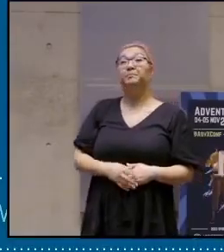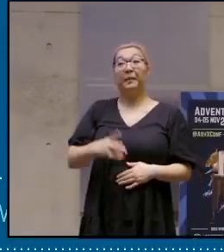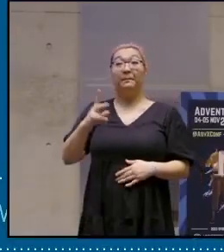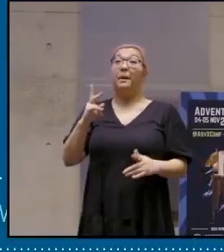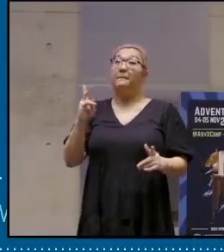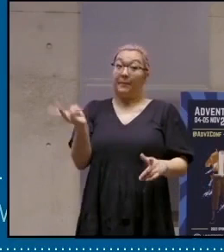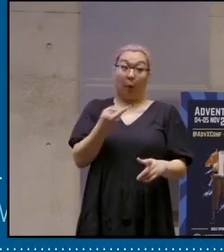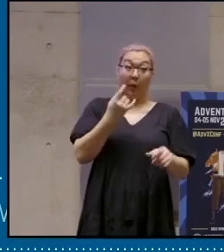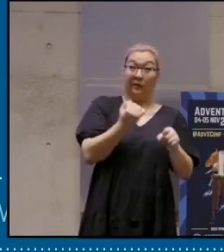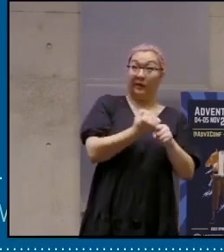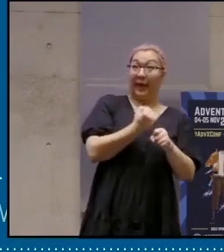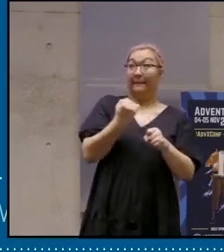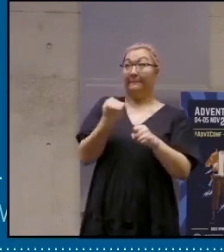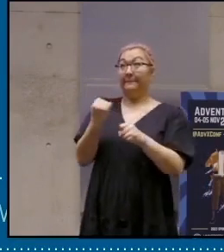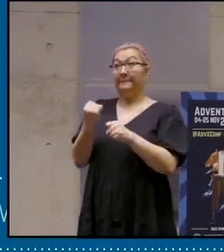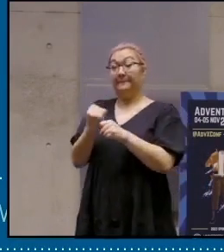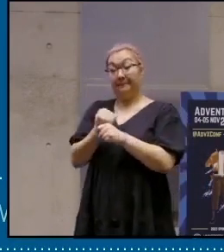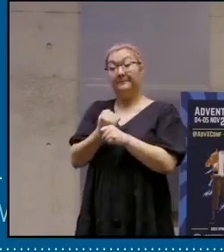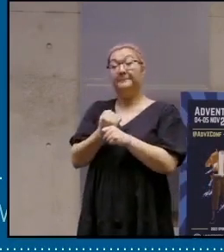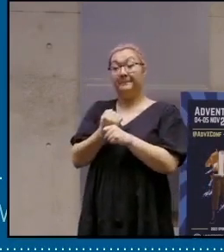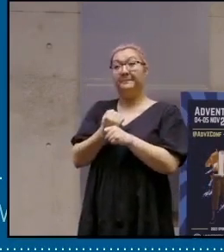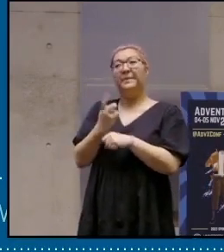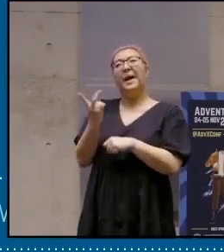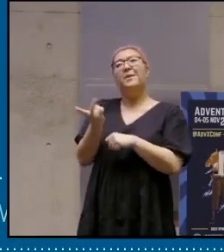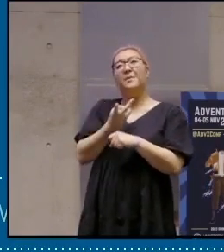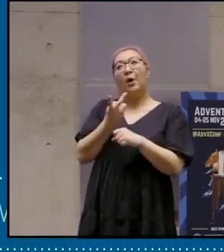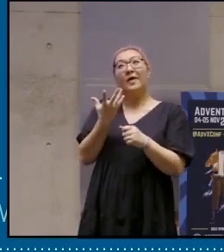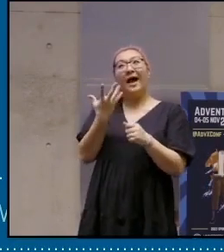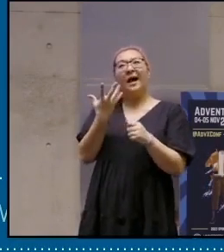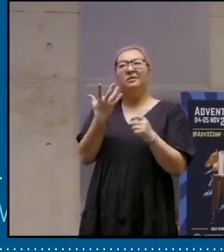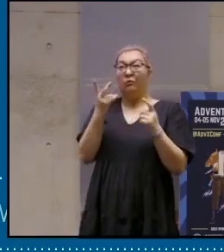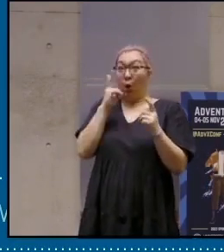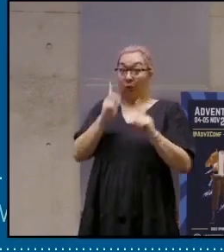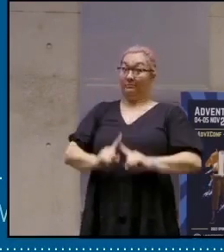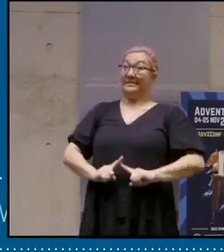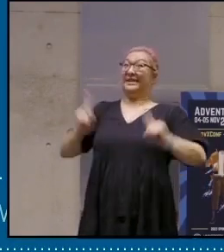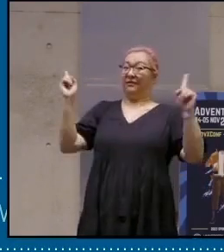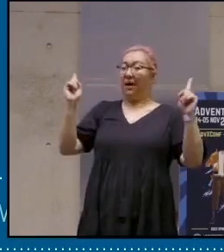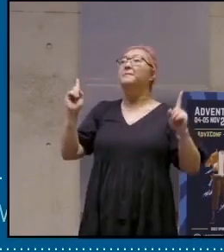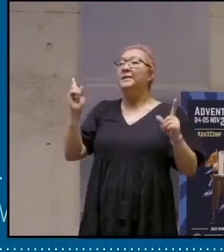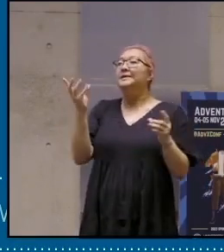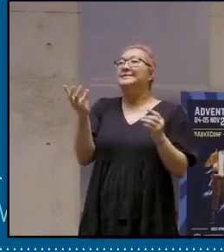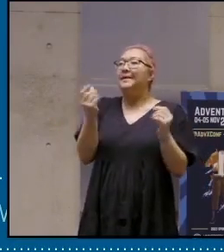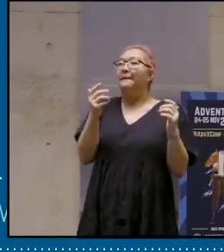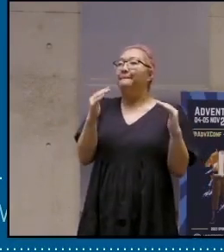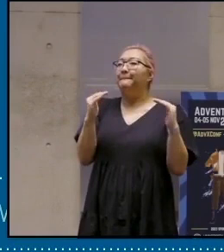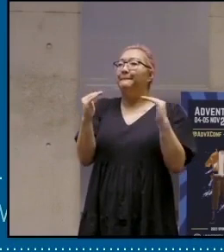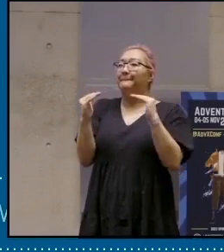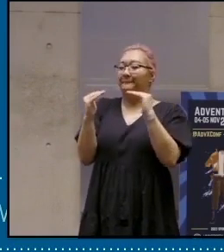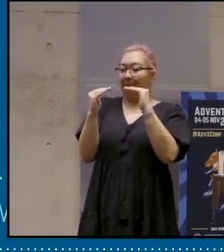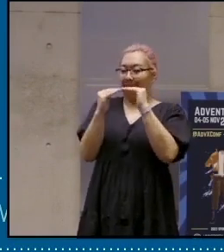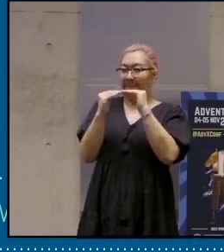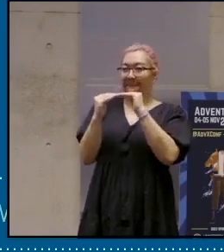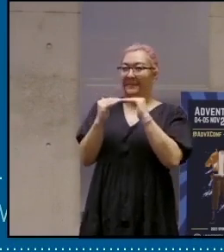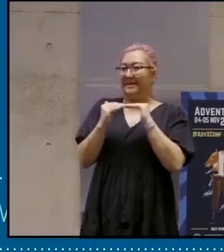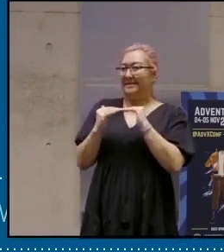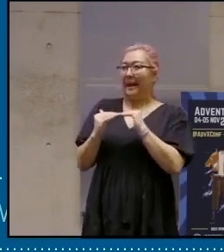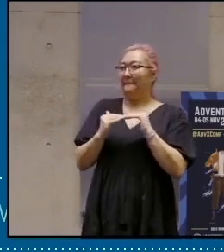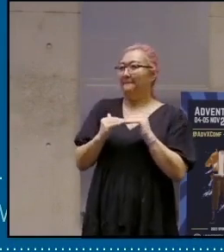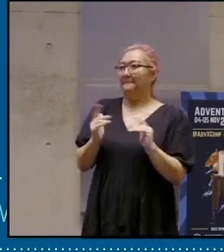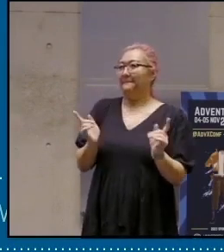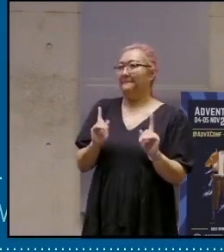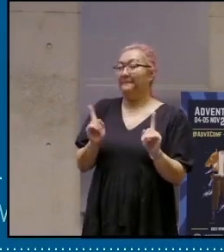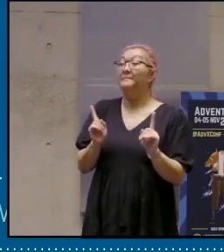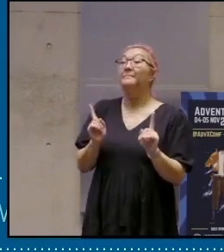are, on the surface have something in common with each other, and I would venture something in common with many of the projects that many of you might be working on.